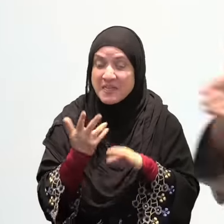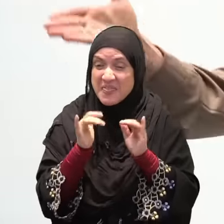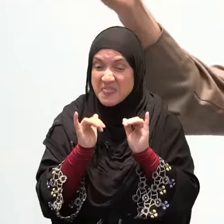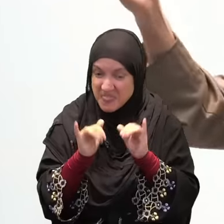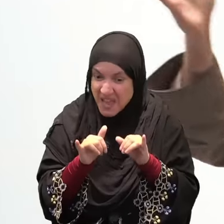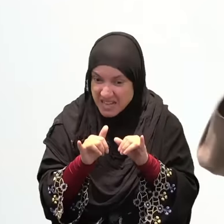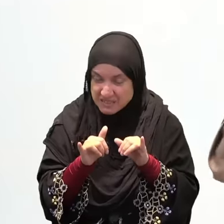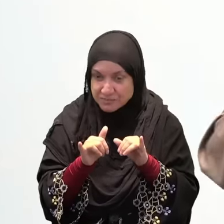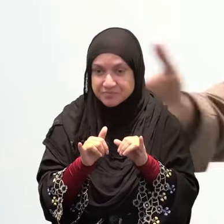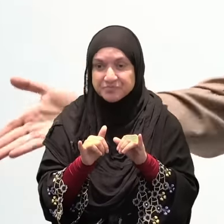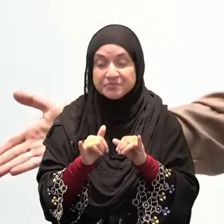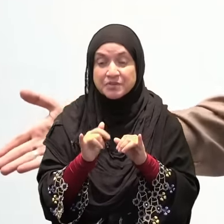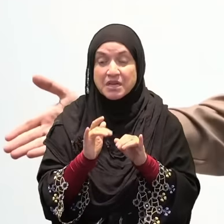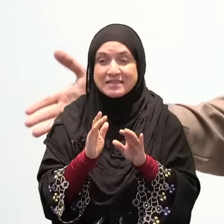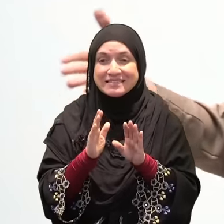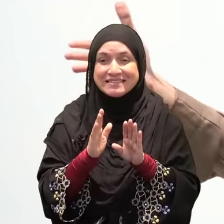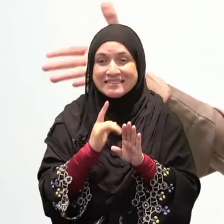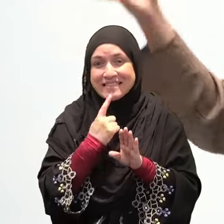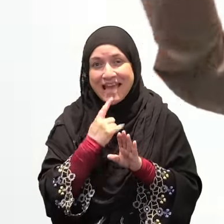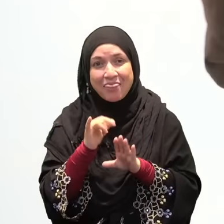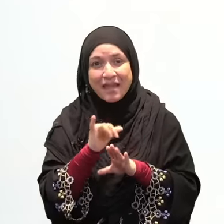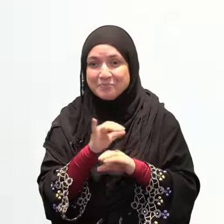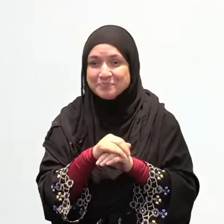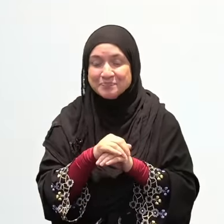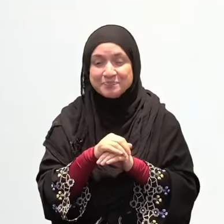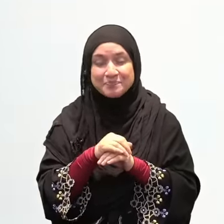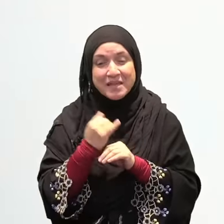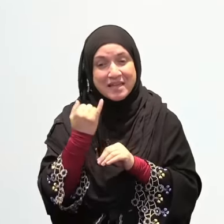again, most people fled the battlefield once